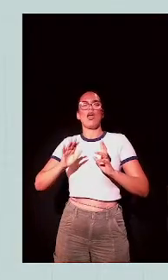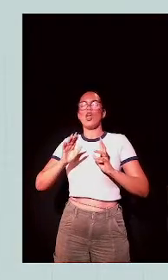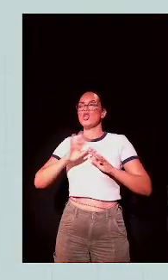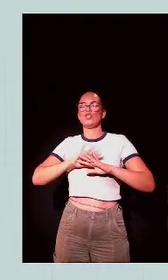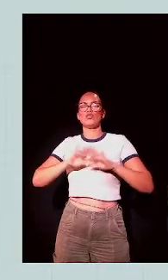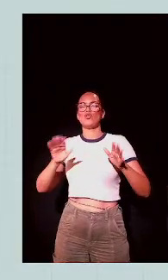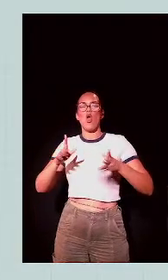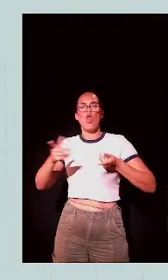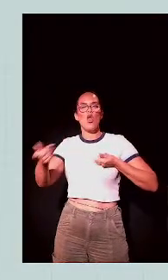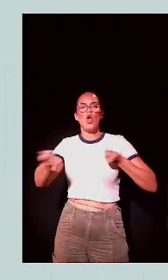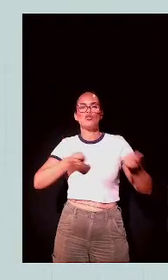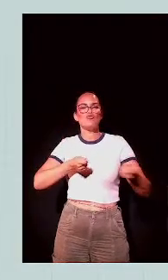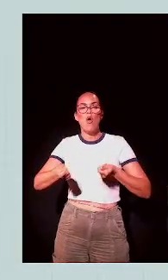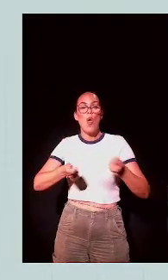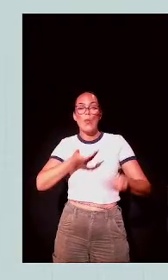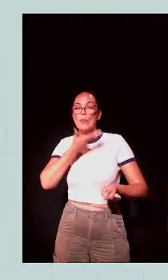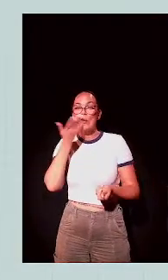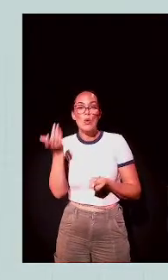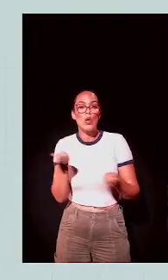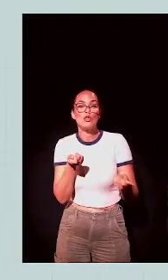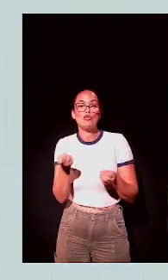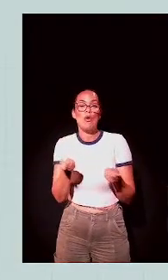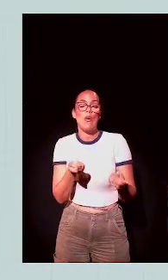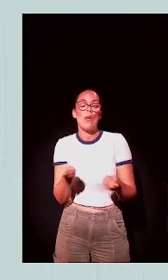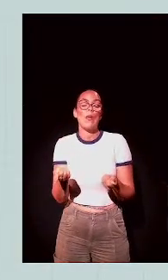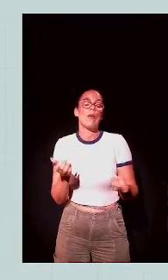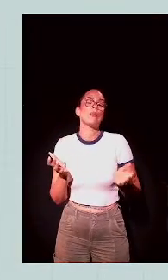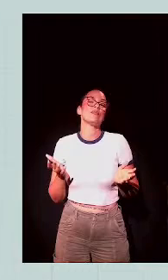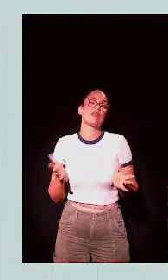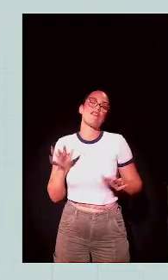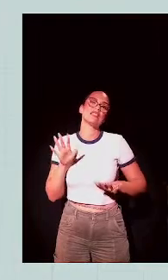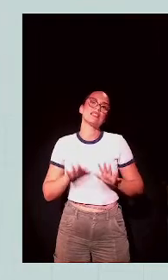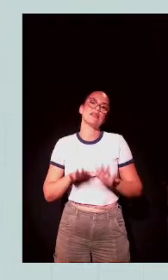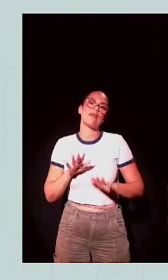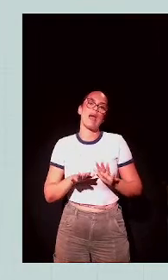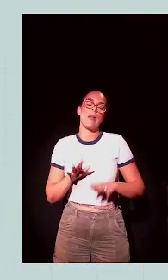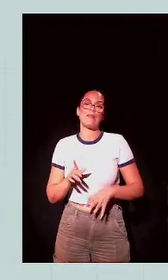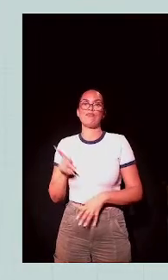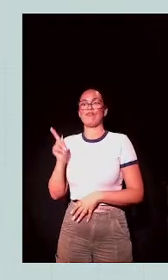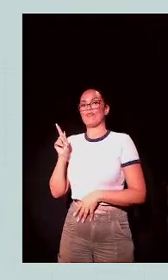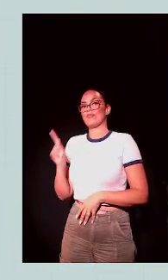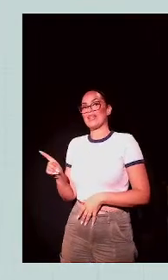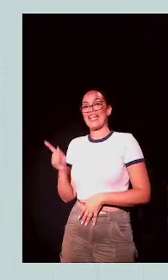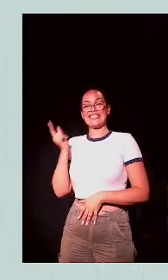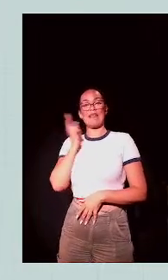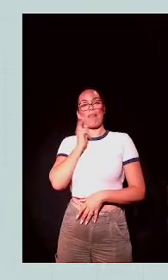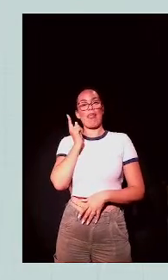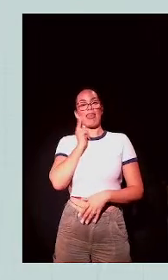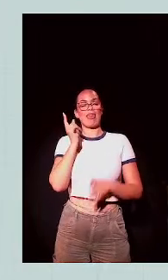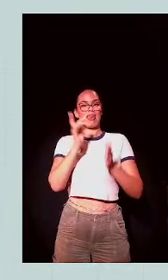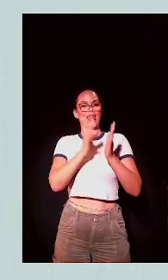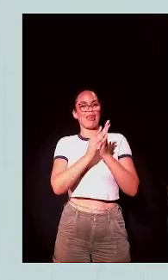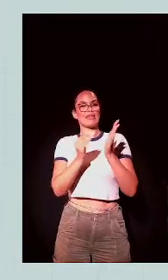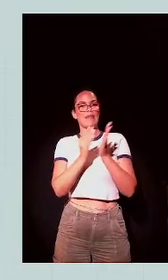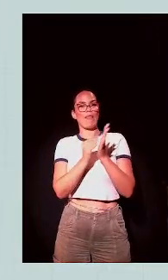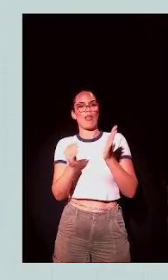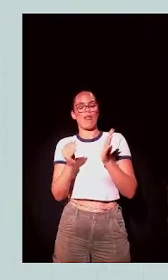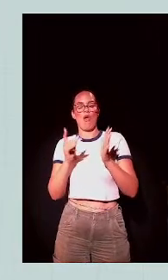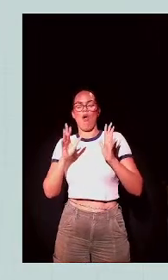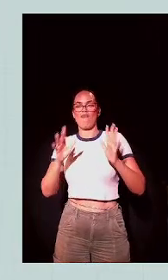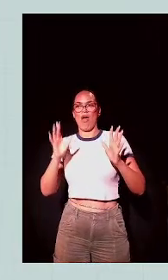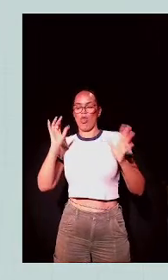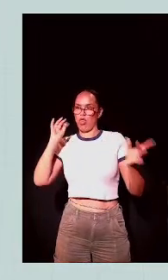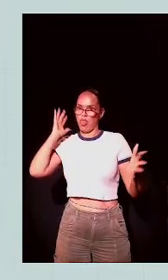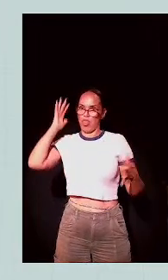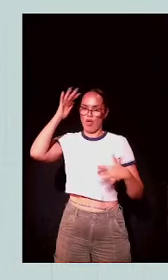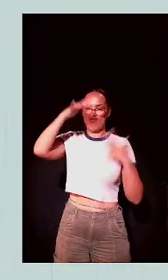execution of it. So this is a really simple example of a chaotic system.